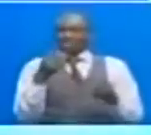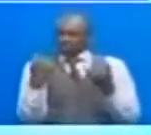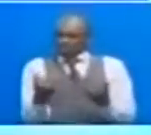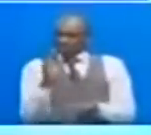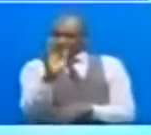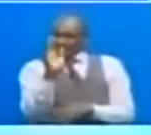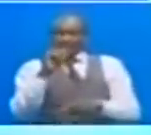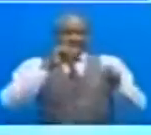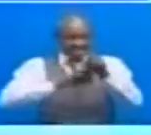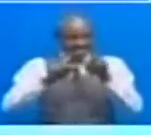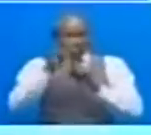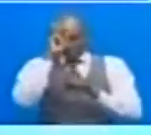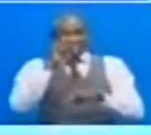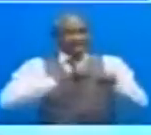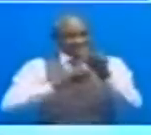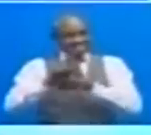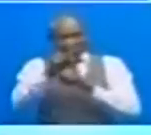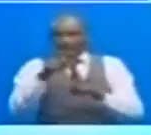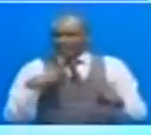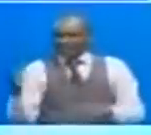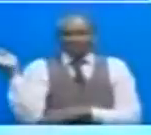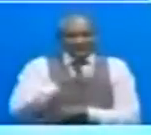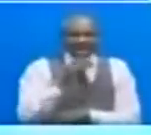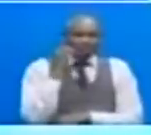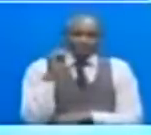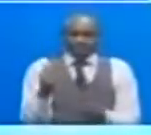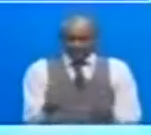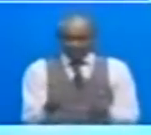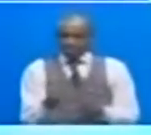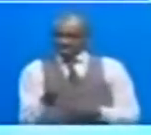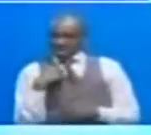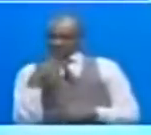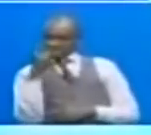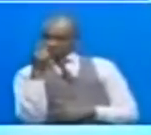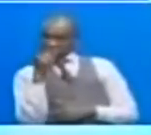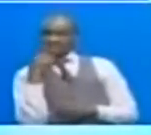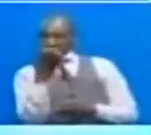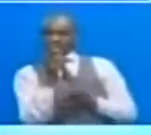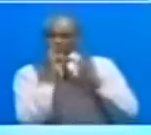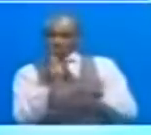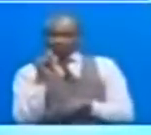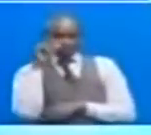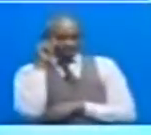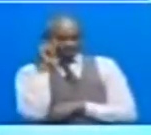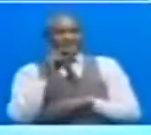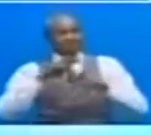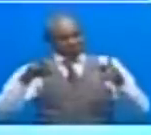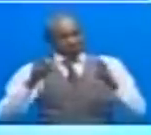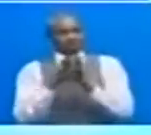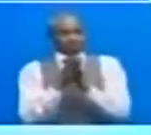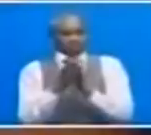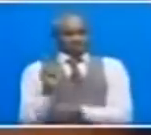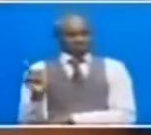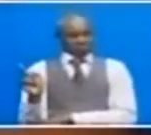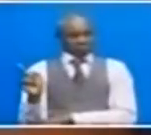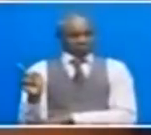were arrested by the police but never made it back home. KTN's Francis Ontomwa reports from Mombasa.